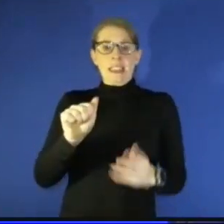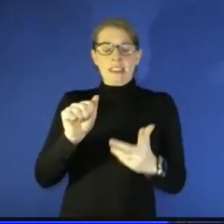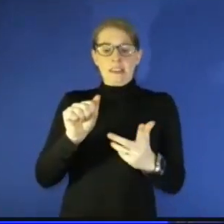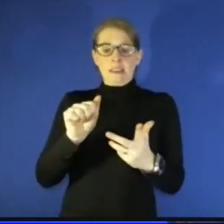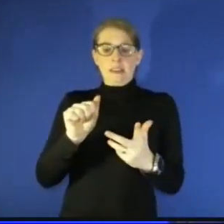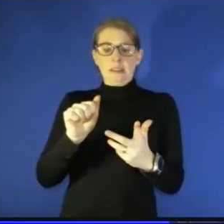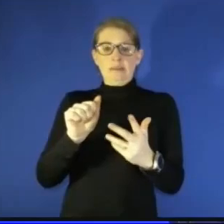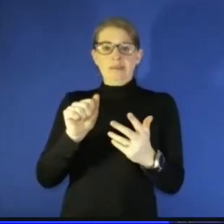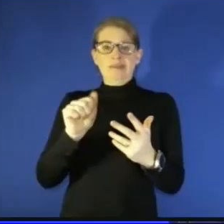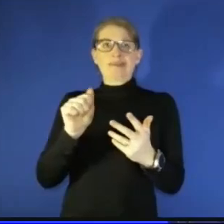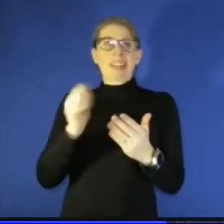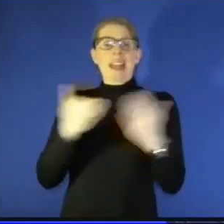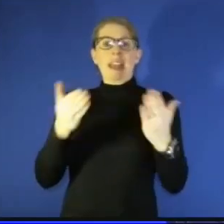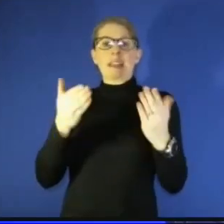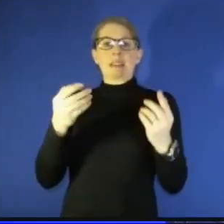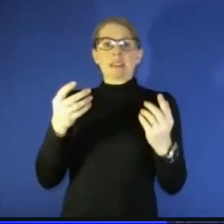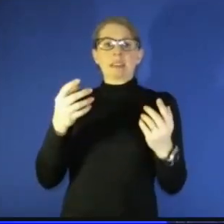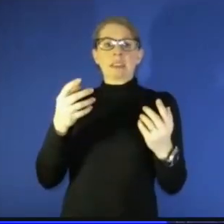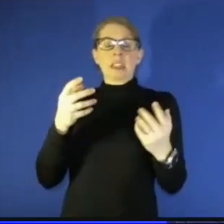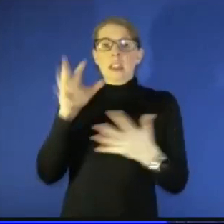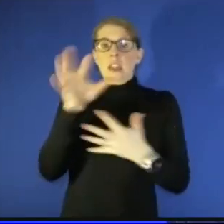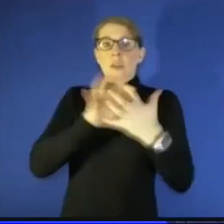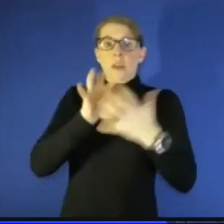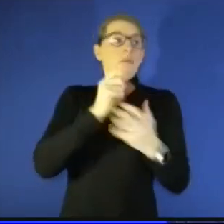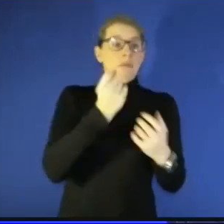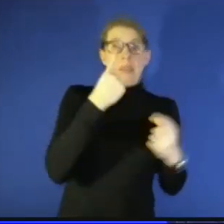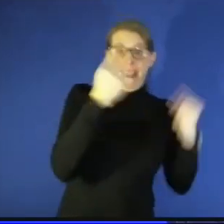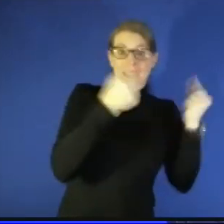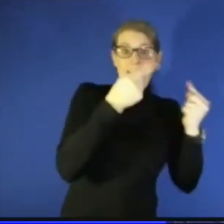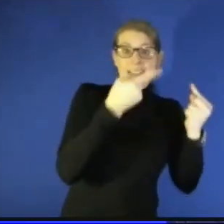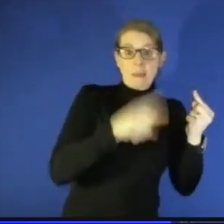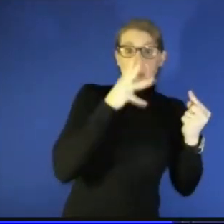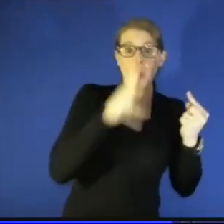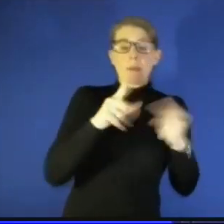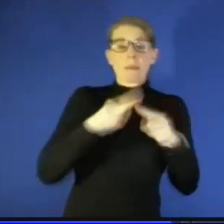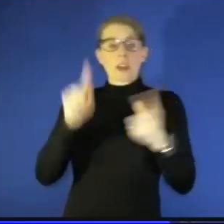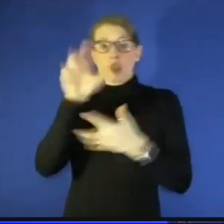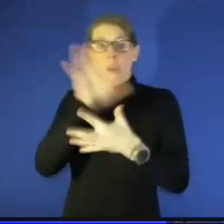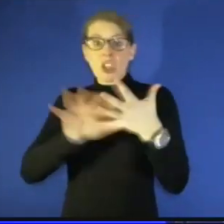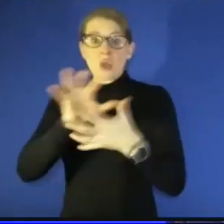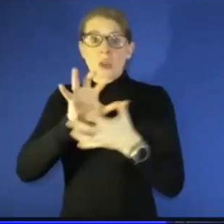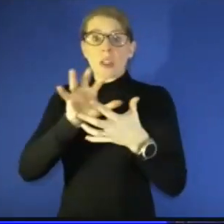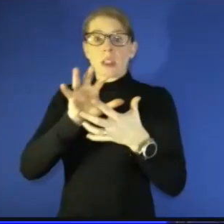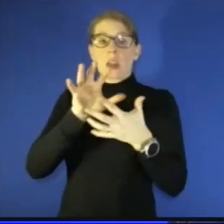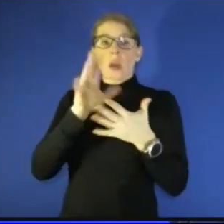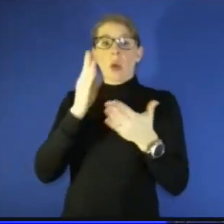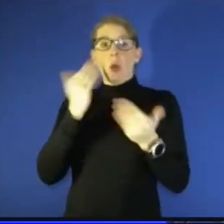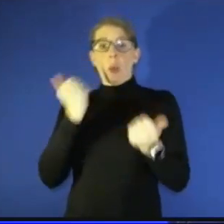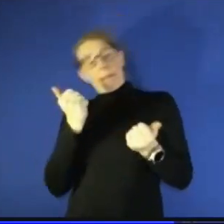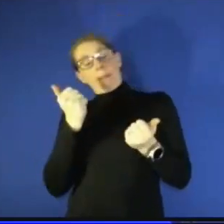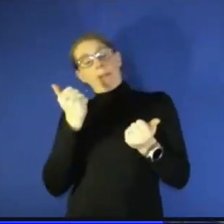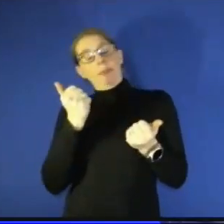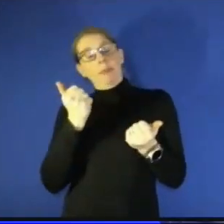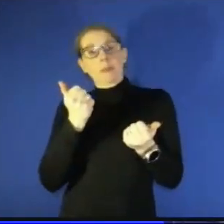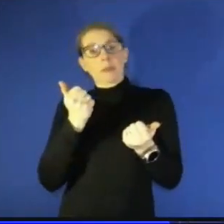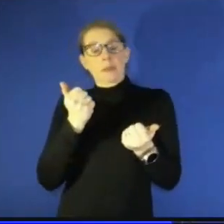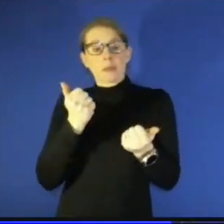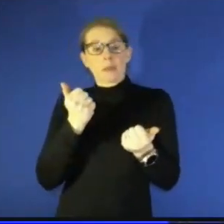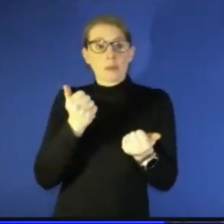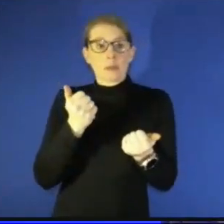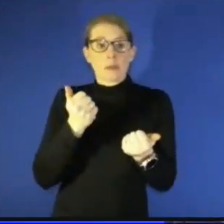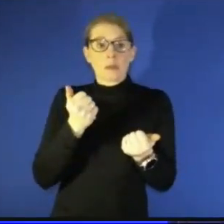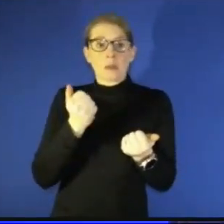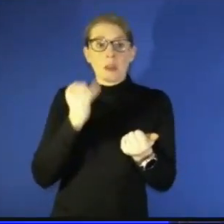If you have confusion, if you lose consciousness, for sure. If you're